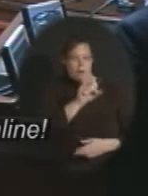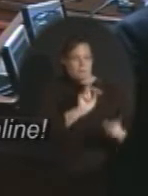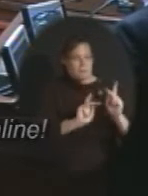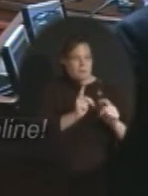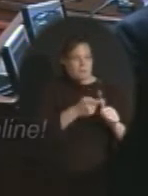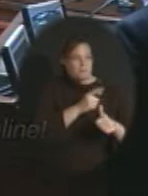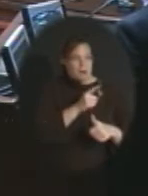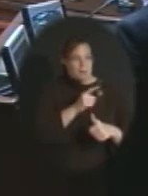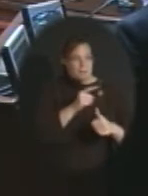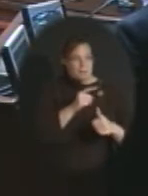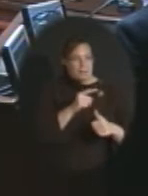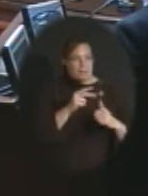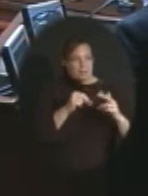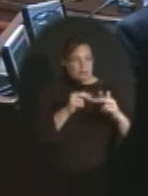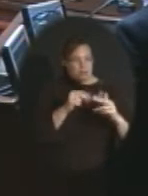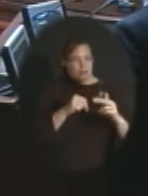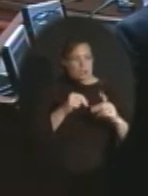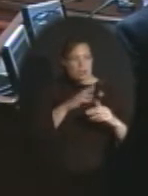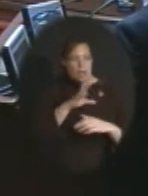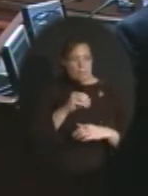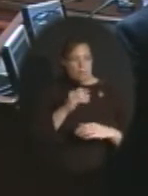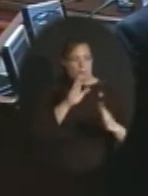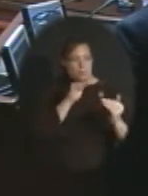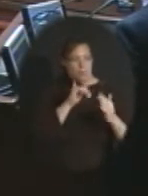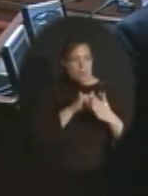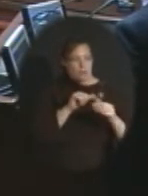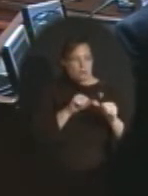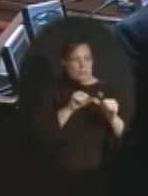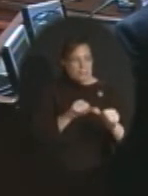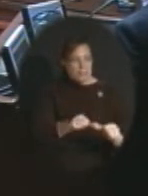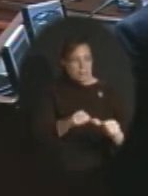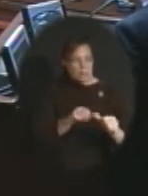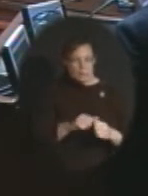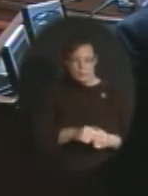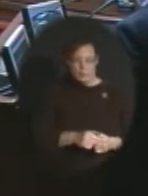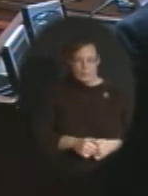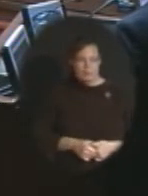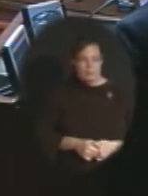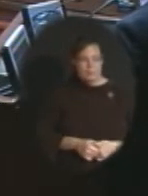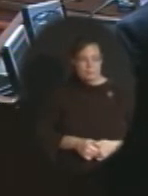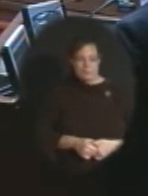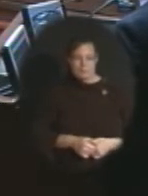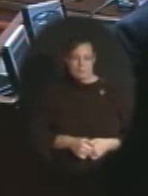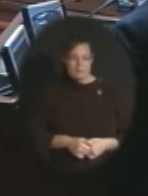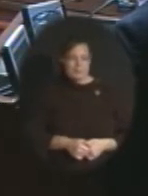Turner Construction, so we're expecting that to continue.